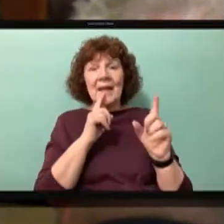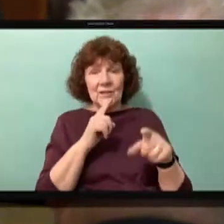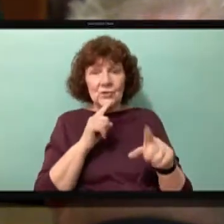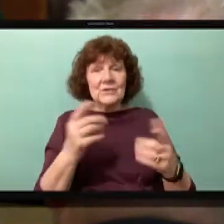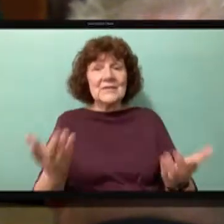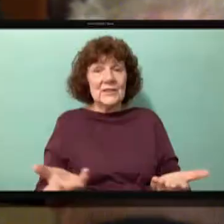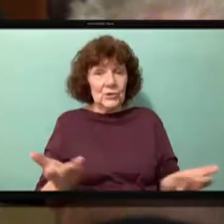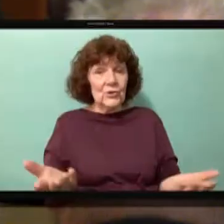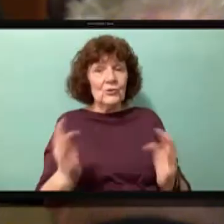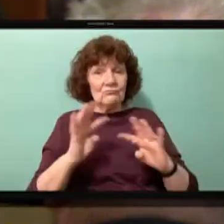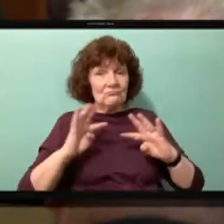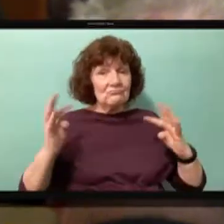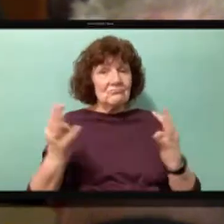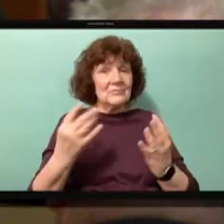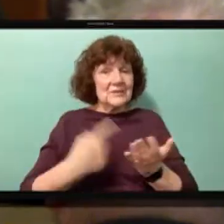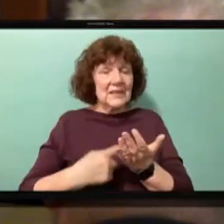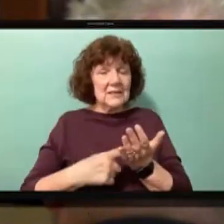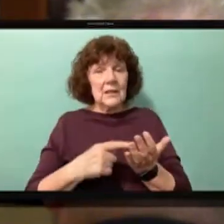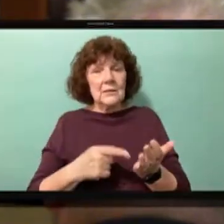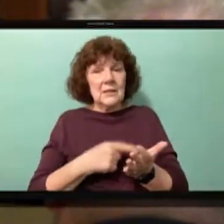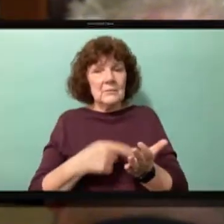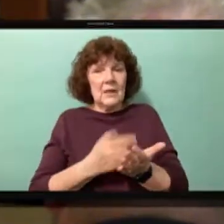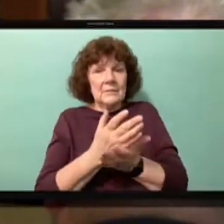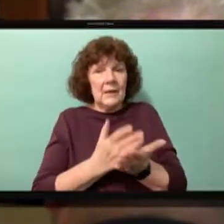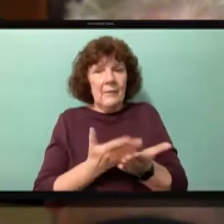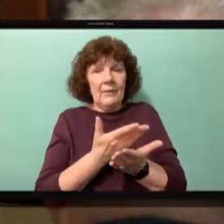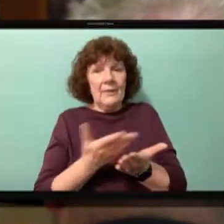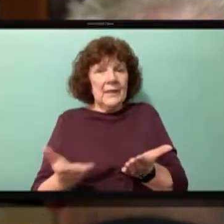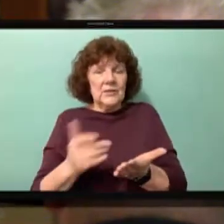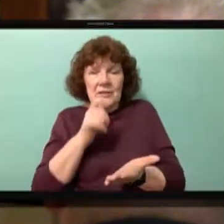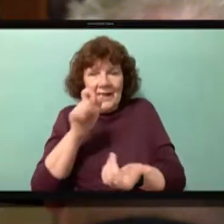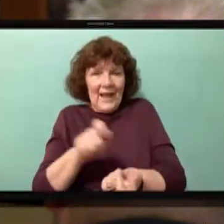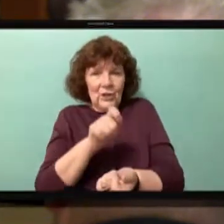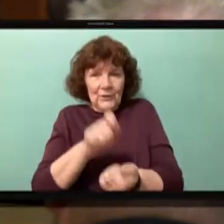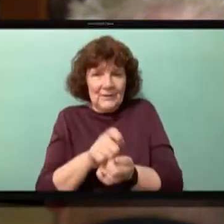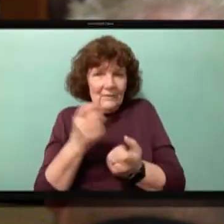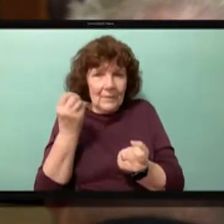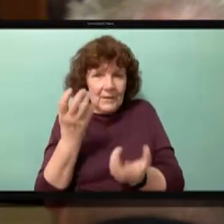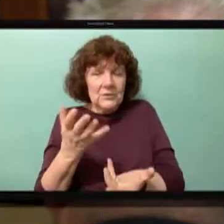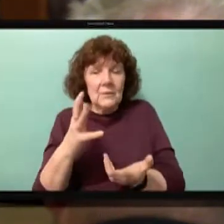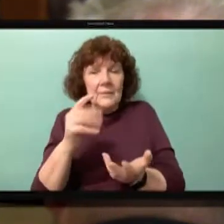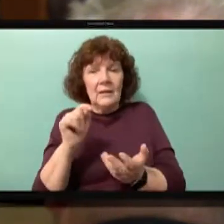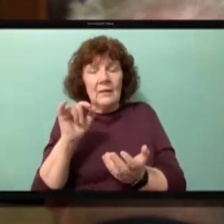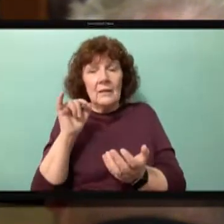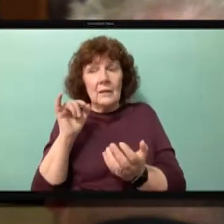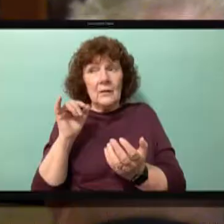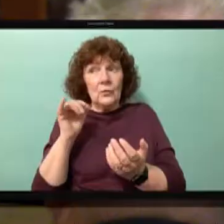it seems like there's a lot of times things are not totally accurate, but I think a lot of it comes from,